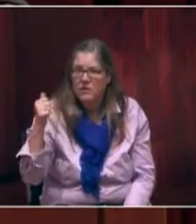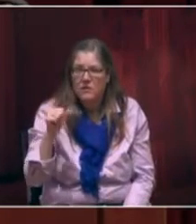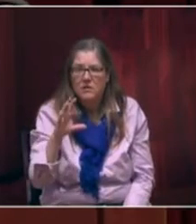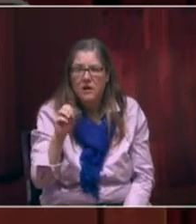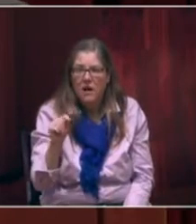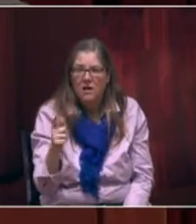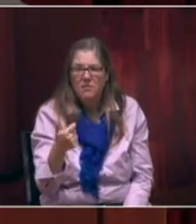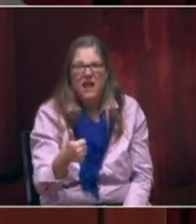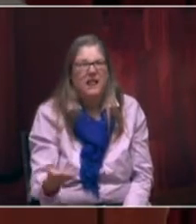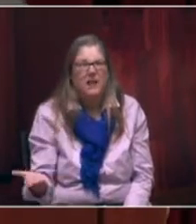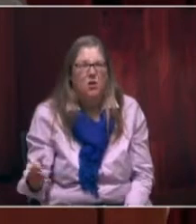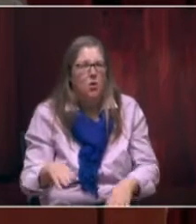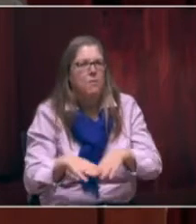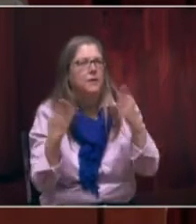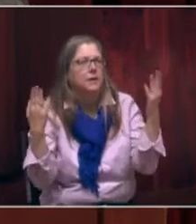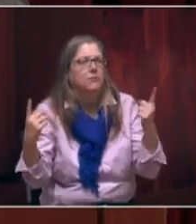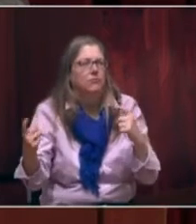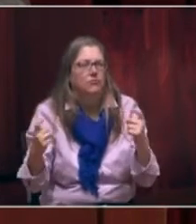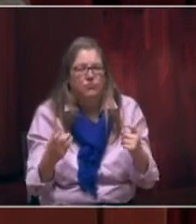comments?